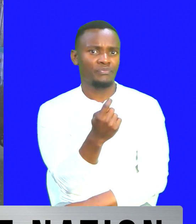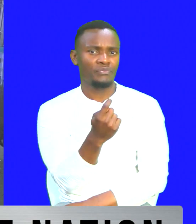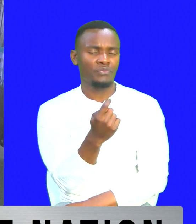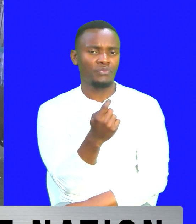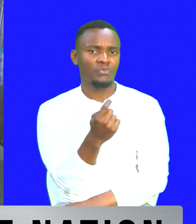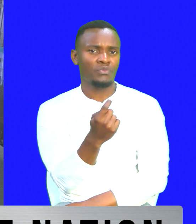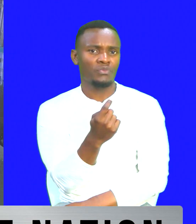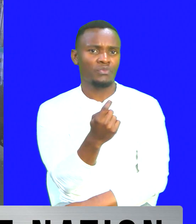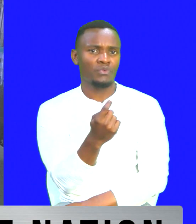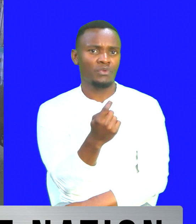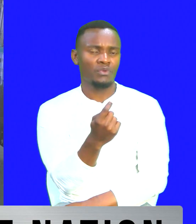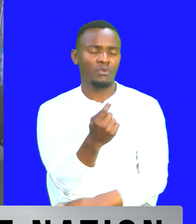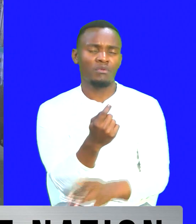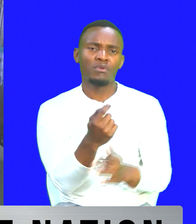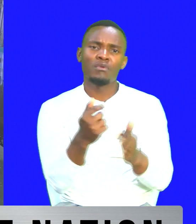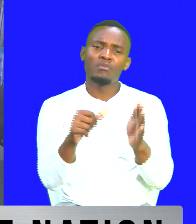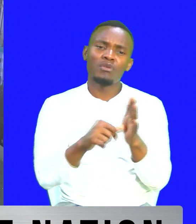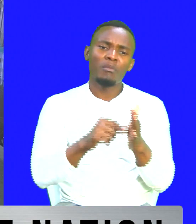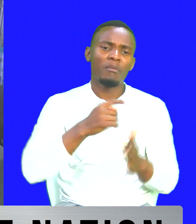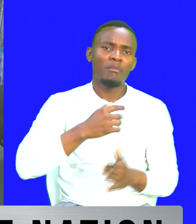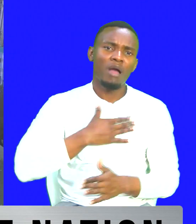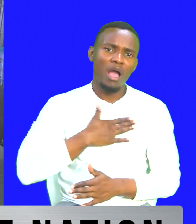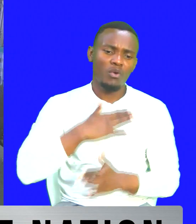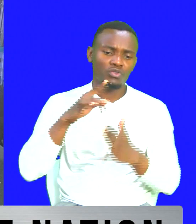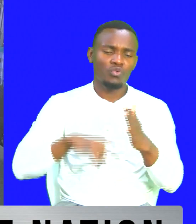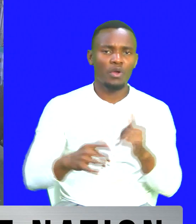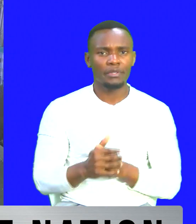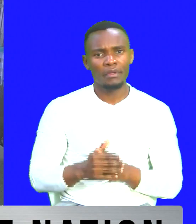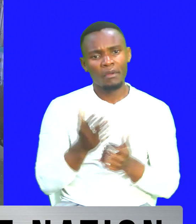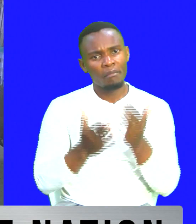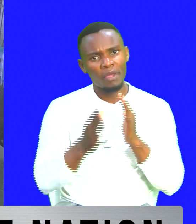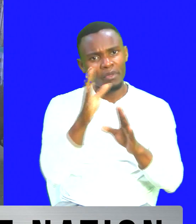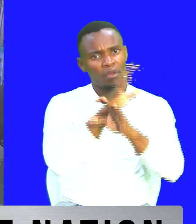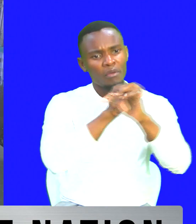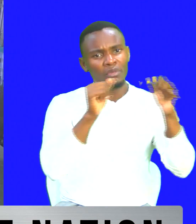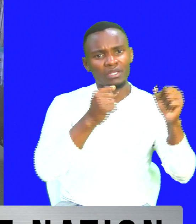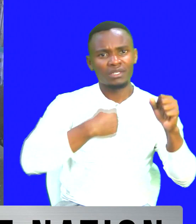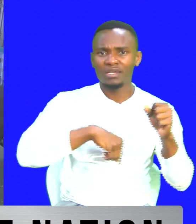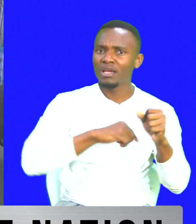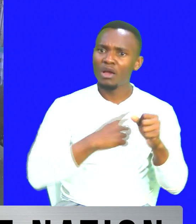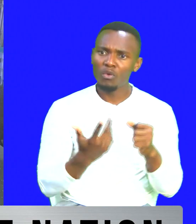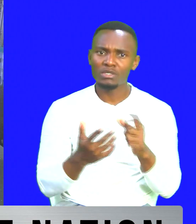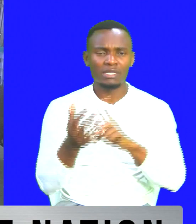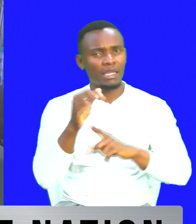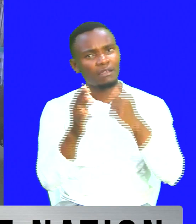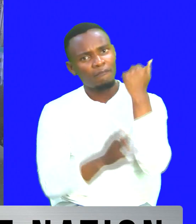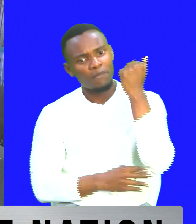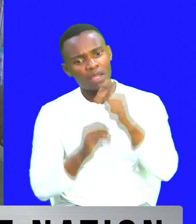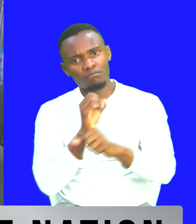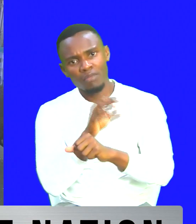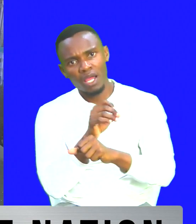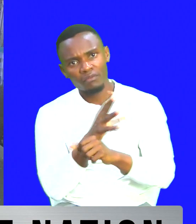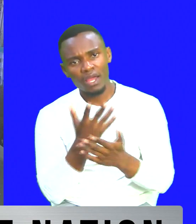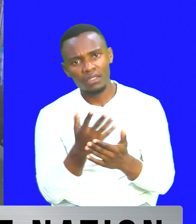us? Is it that our president was misadvised? Is it that we have savior syndrome? We want to act as,